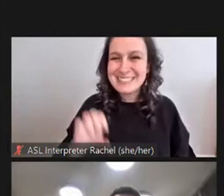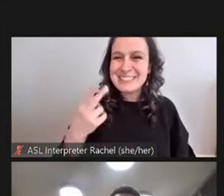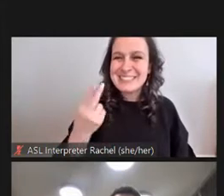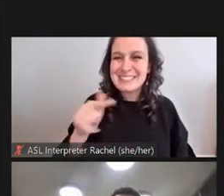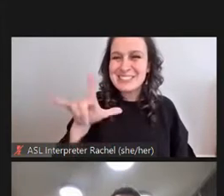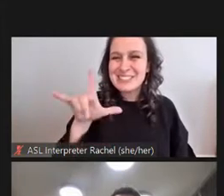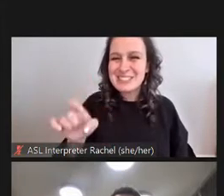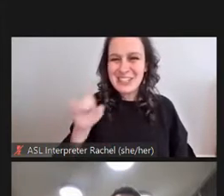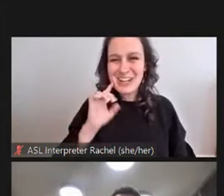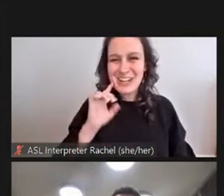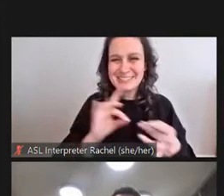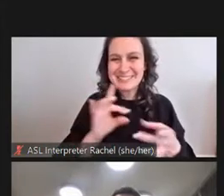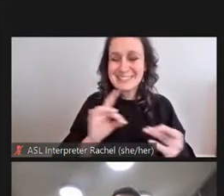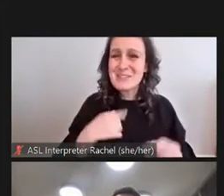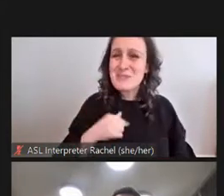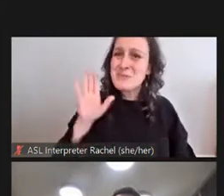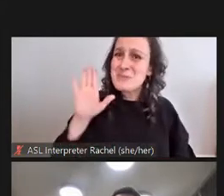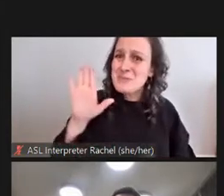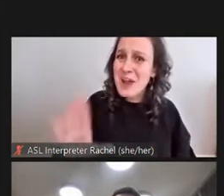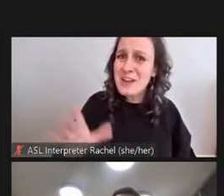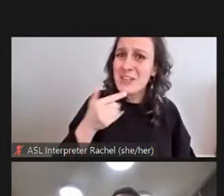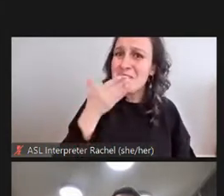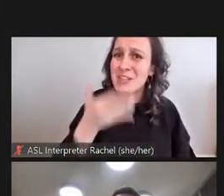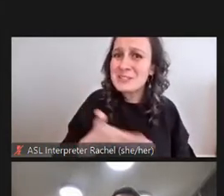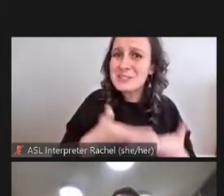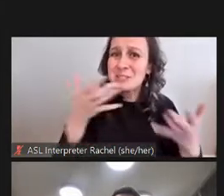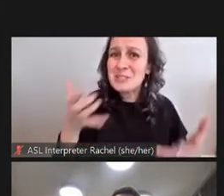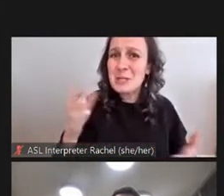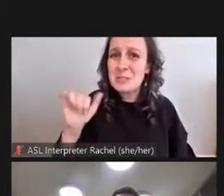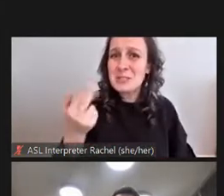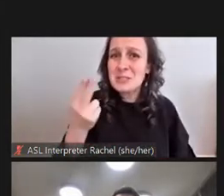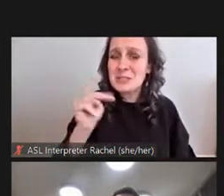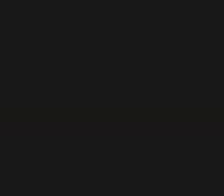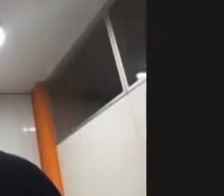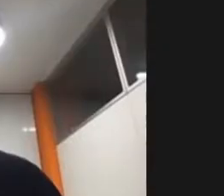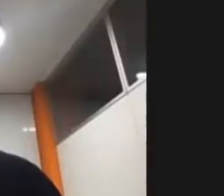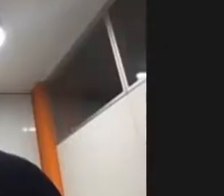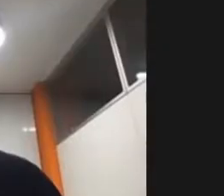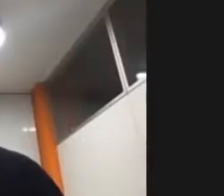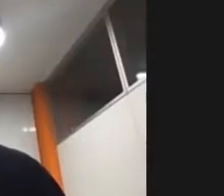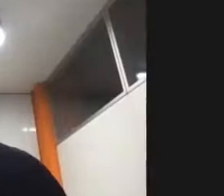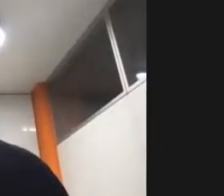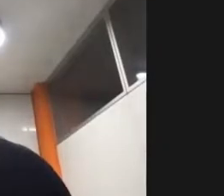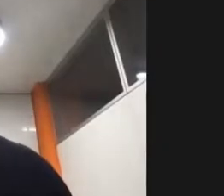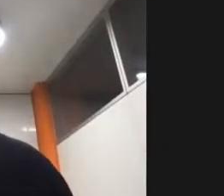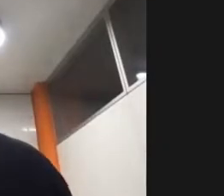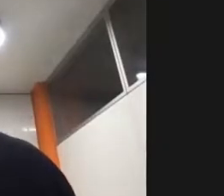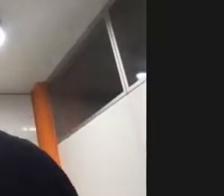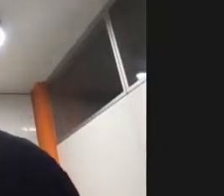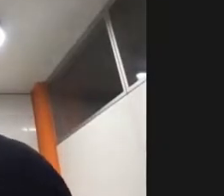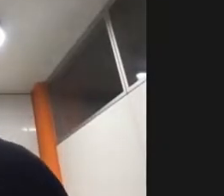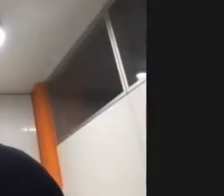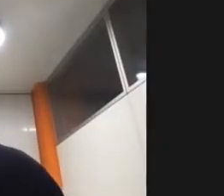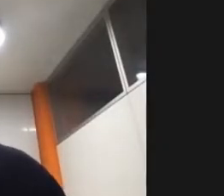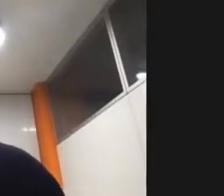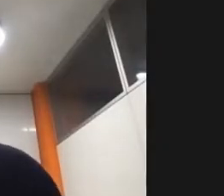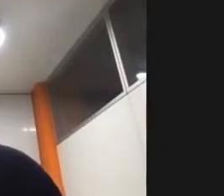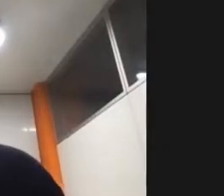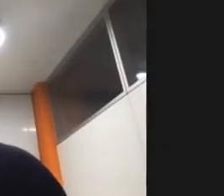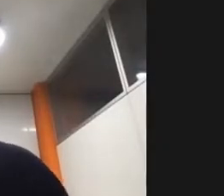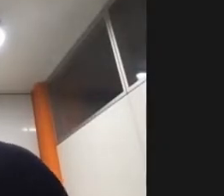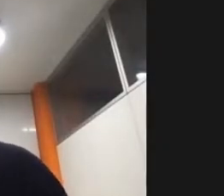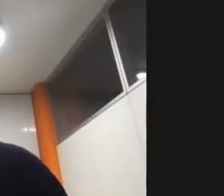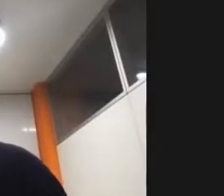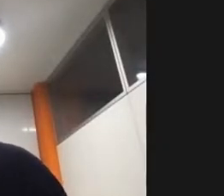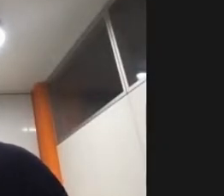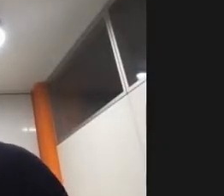Wonderful. Johan, thank you so much. And especially thank you for joining us late at